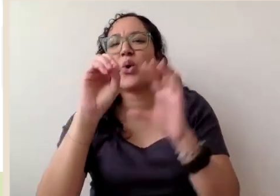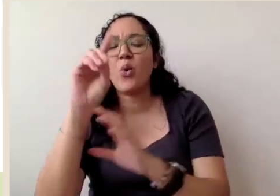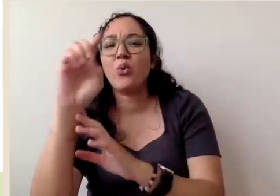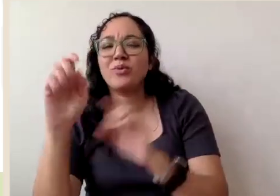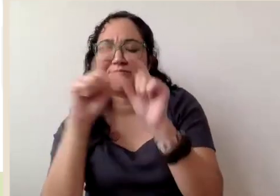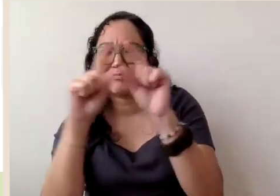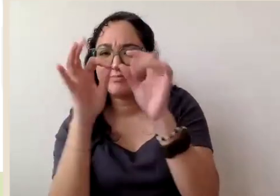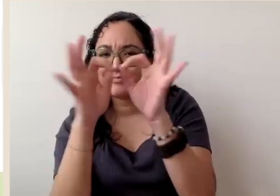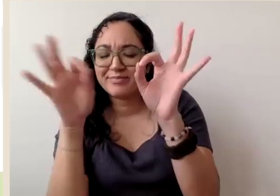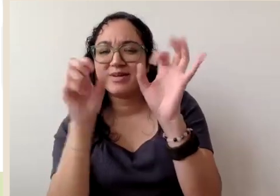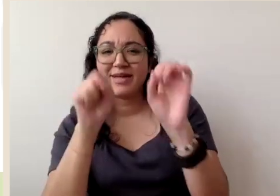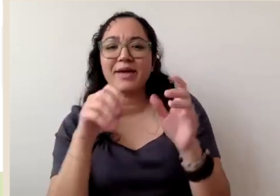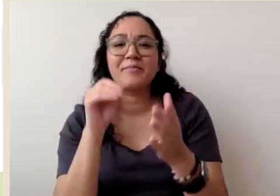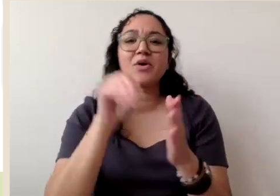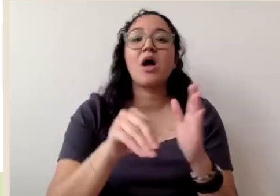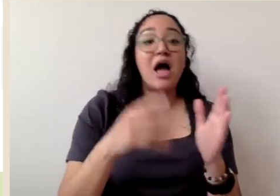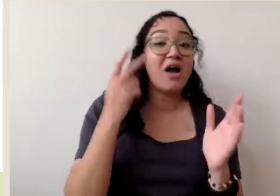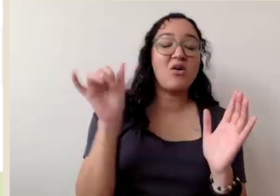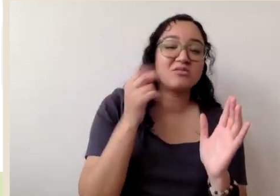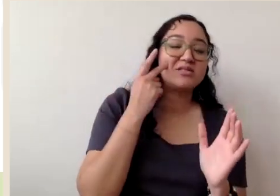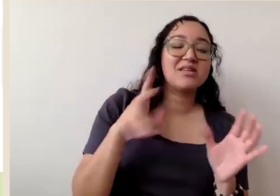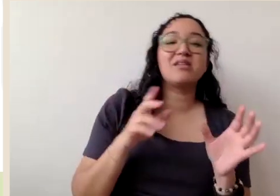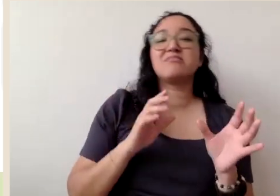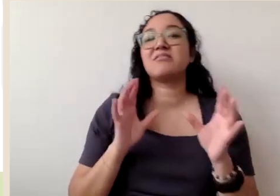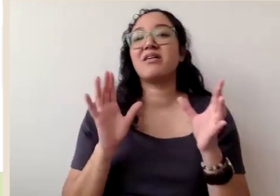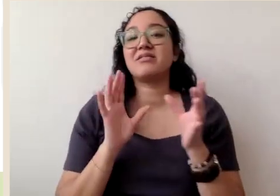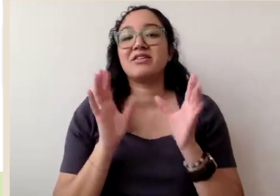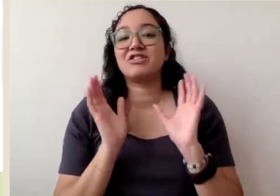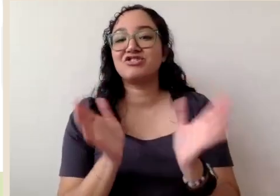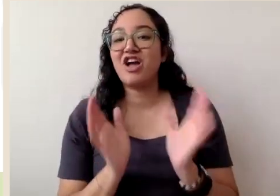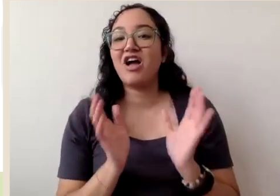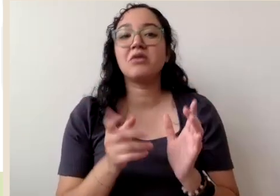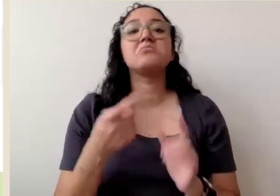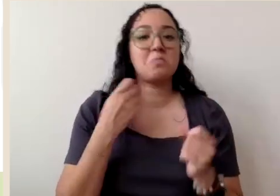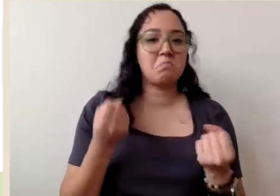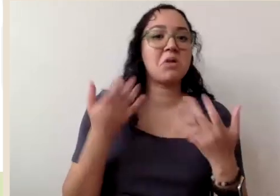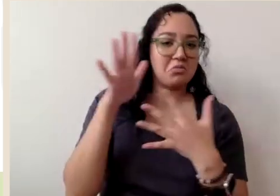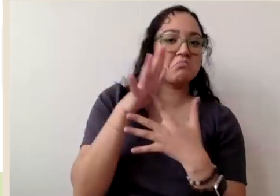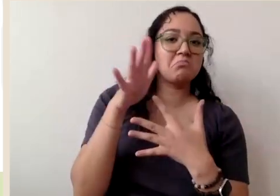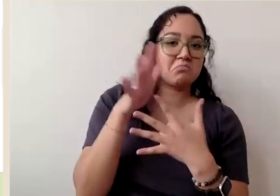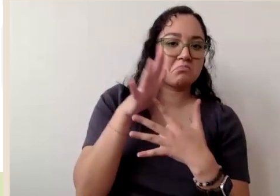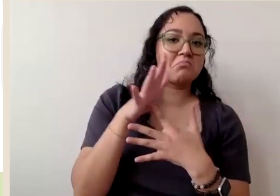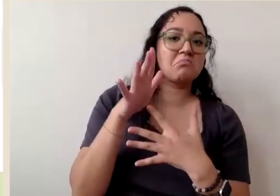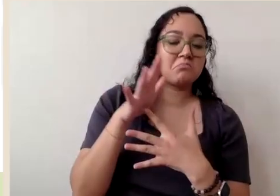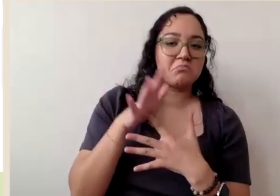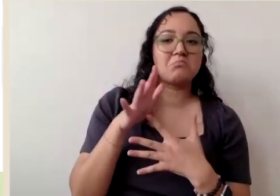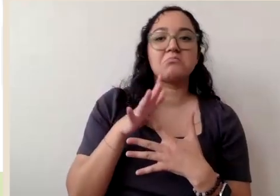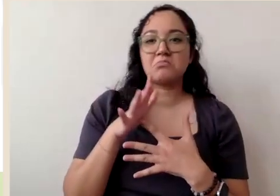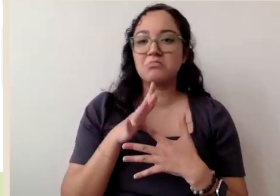some response in the chat. See a lot of responses for juniors.